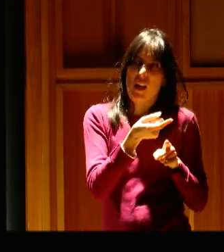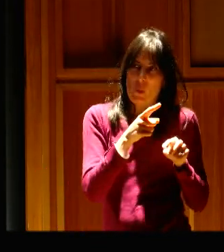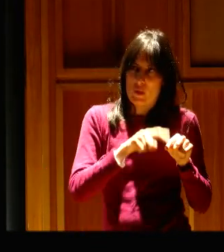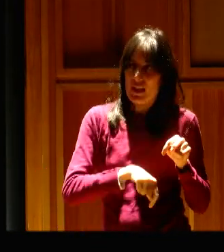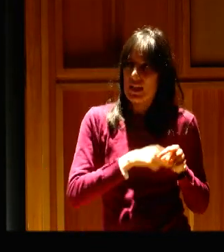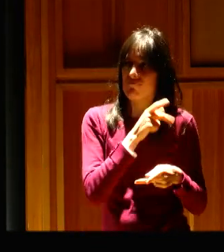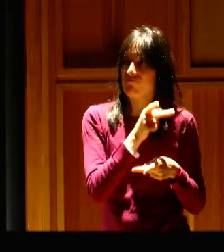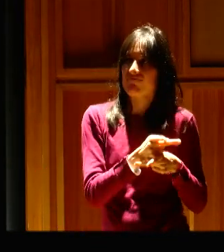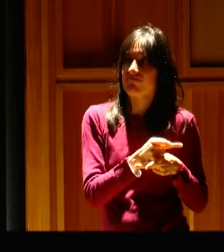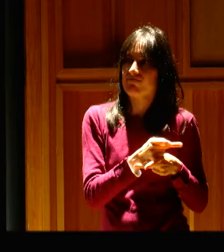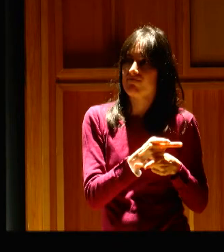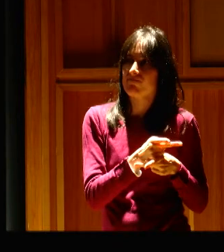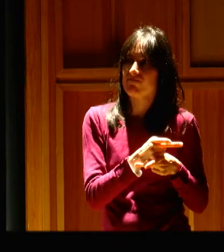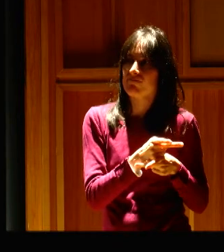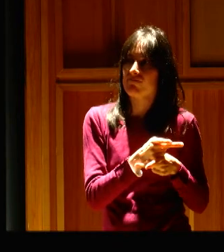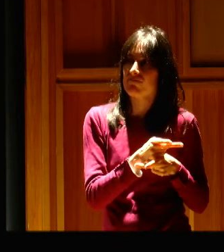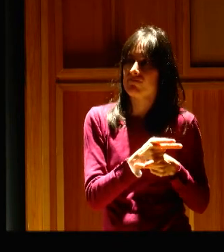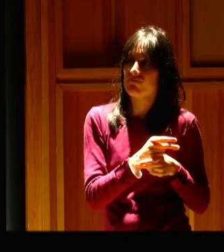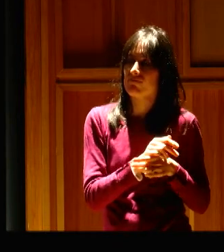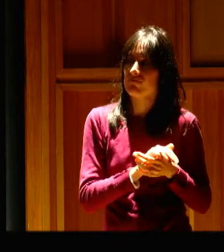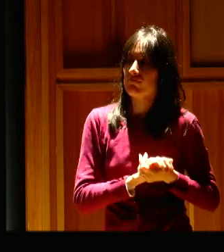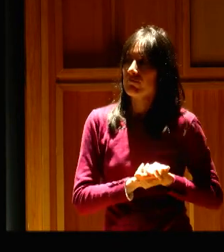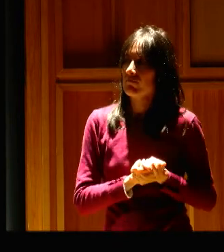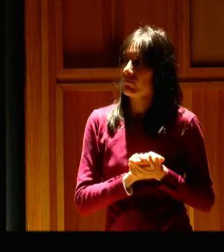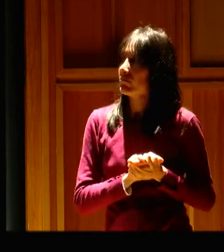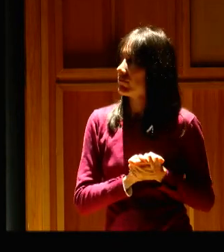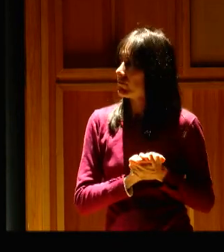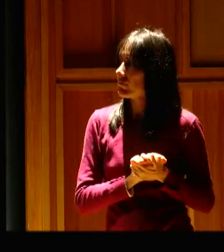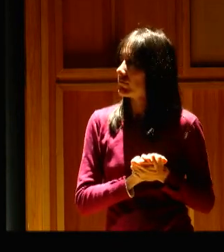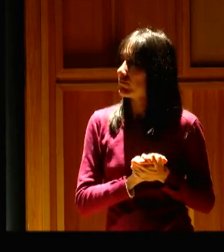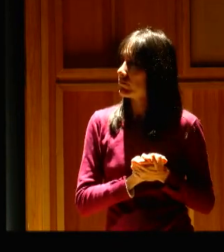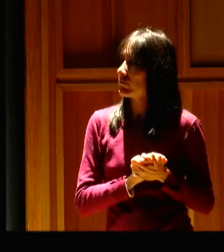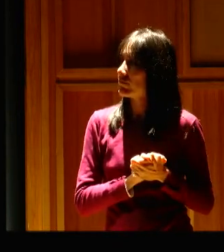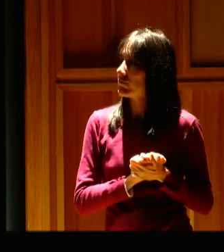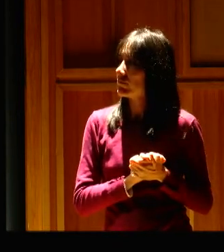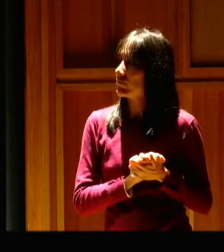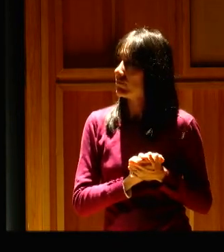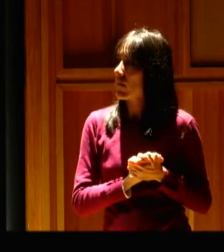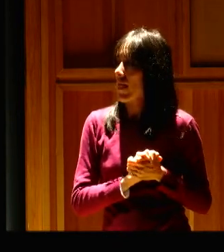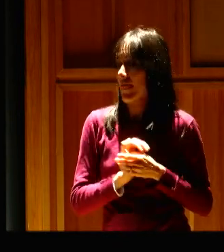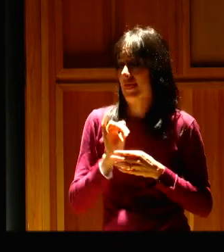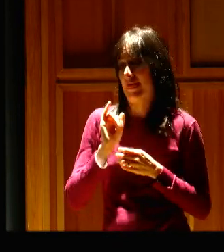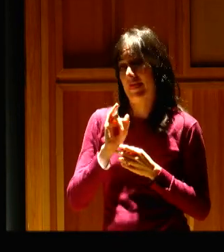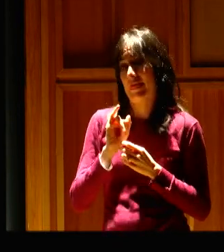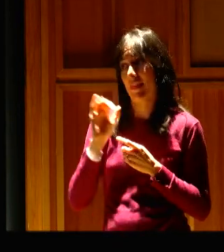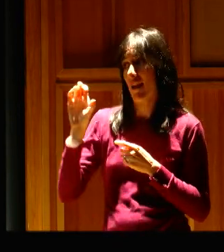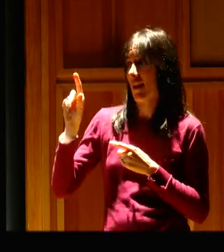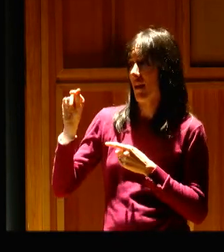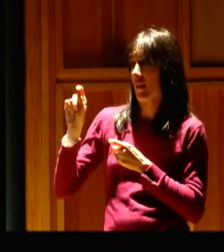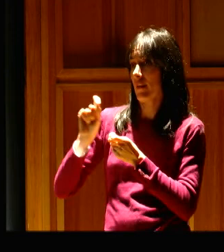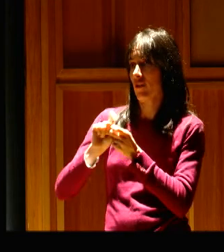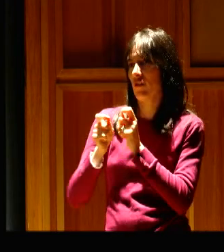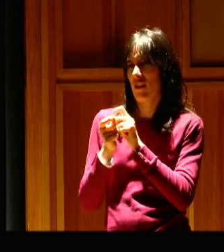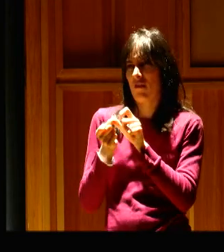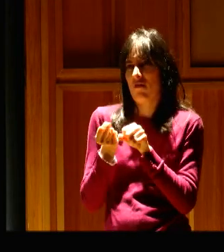The loss and damage of cultural heritage that comes from climate change